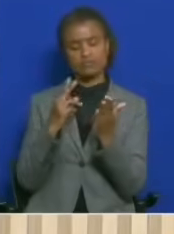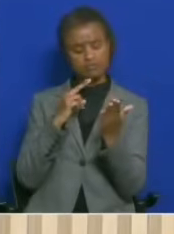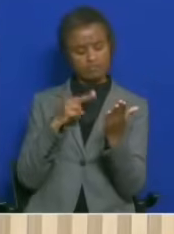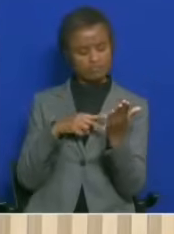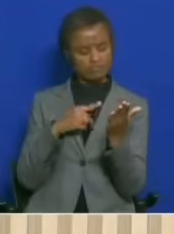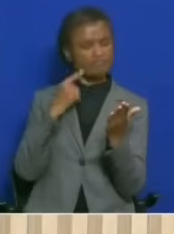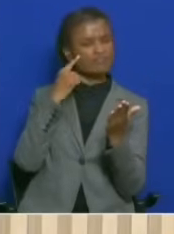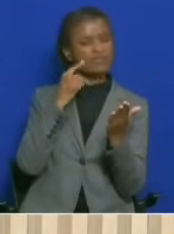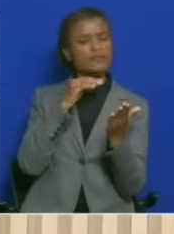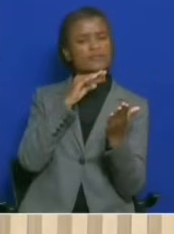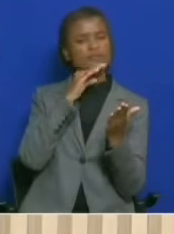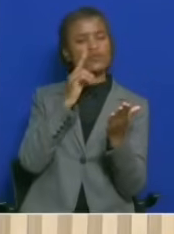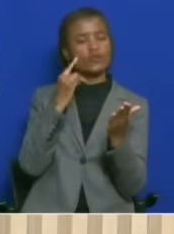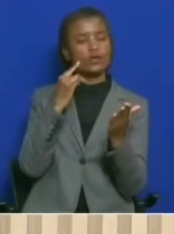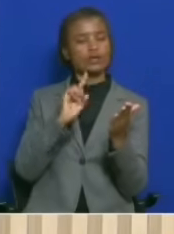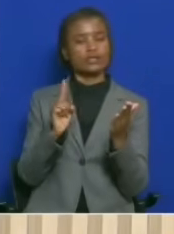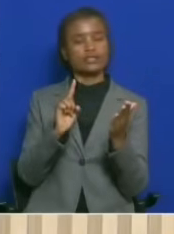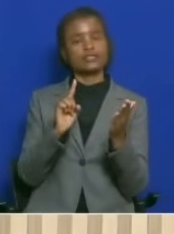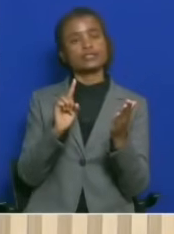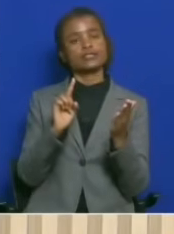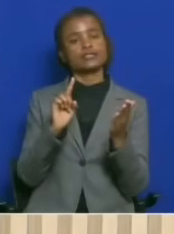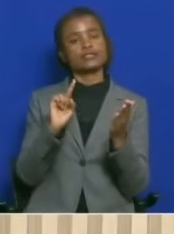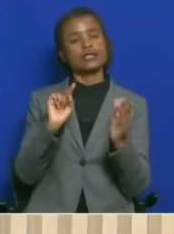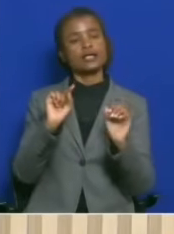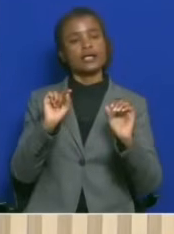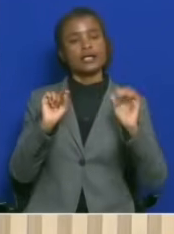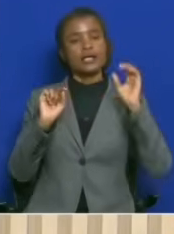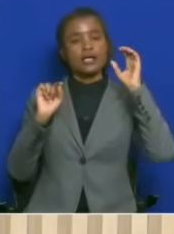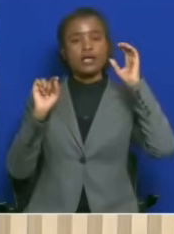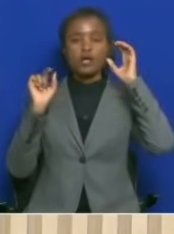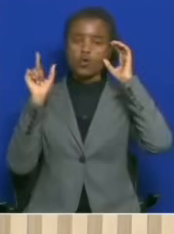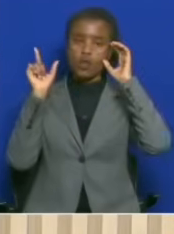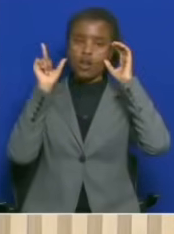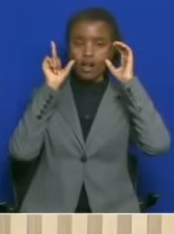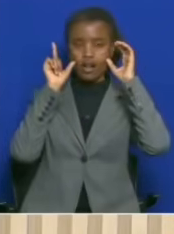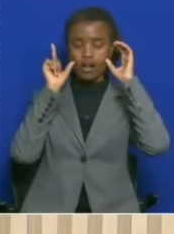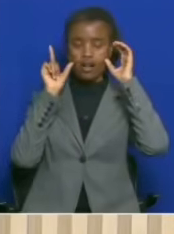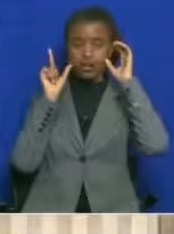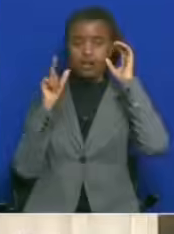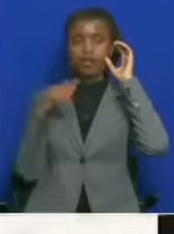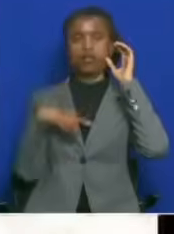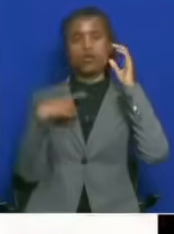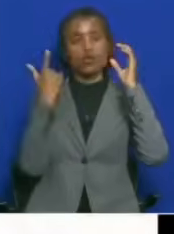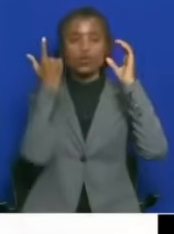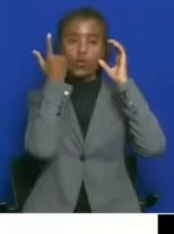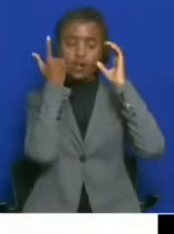And then the next chat, page 1742, chat number 2,